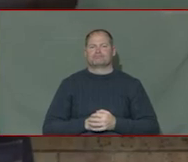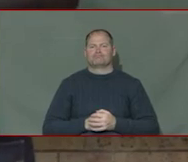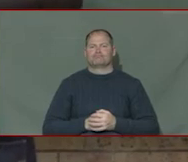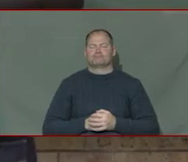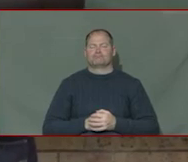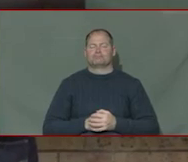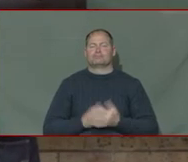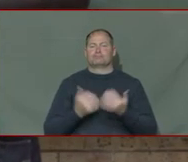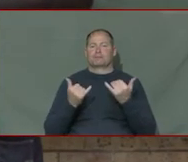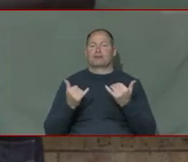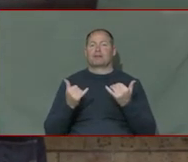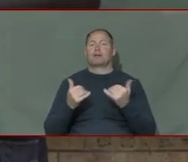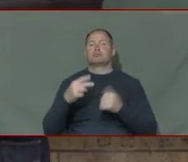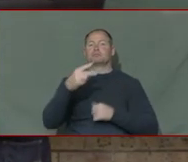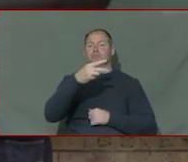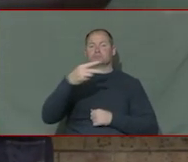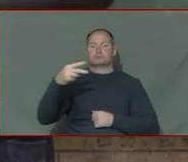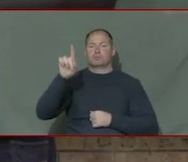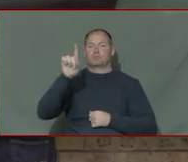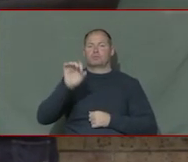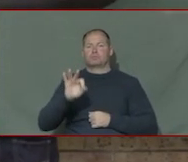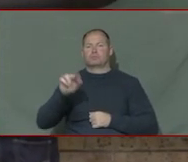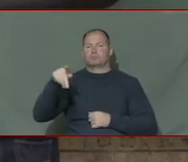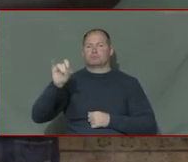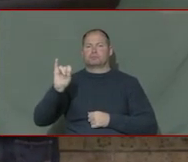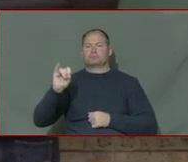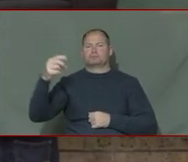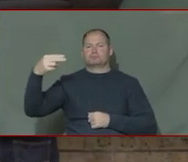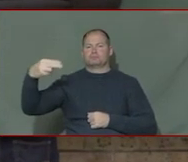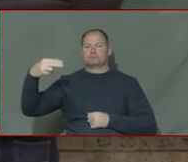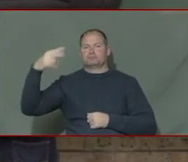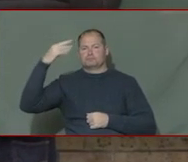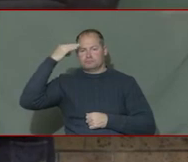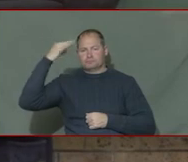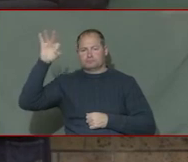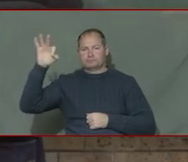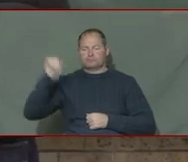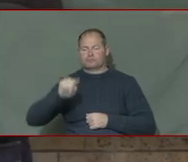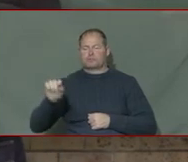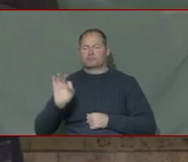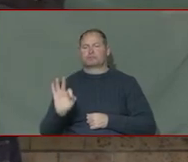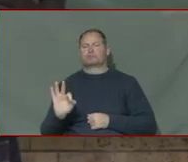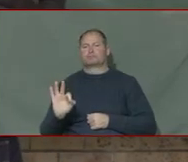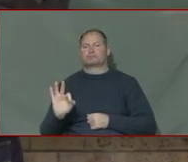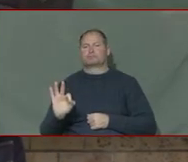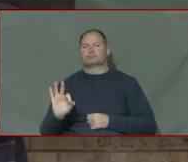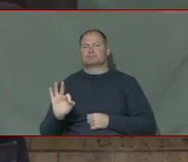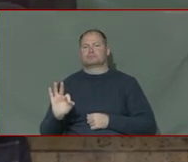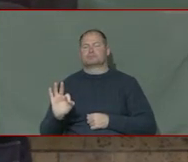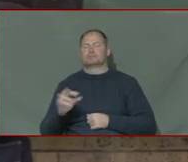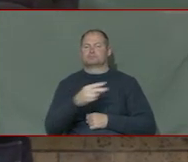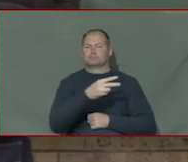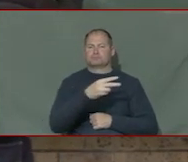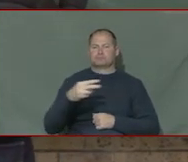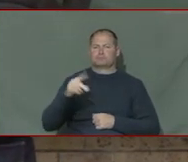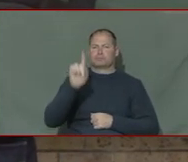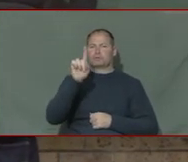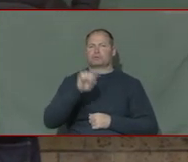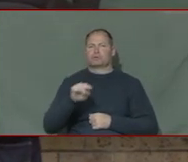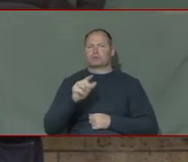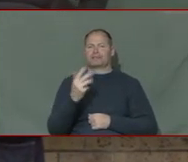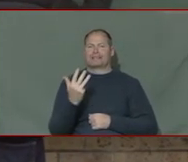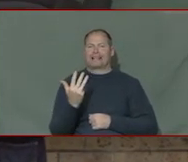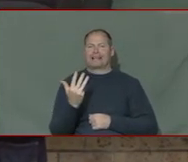is equal to 1/3 pi h cubed over 3, which is equal to 1 over